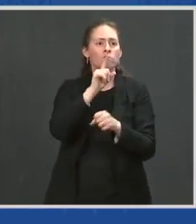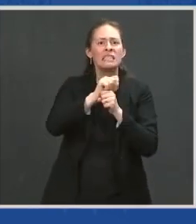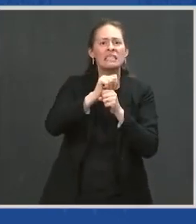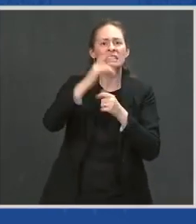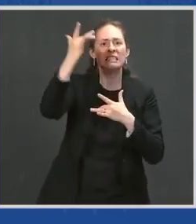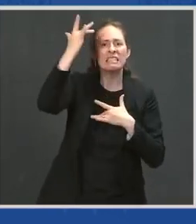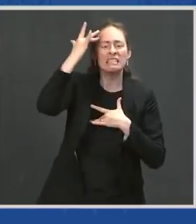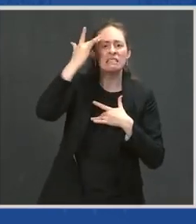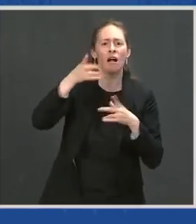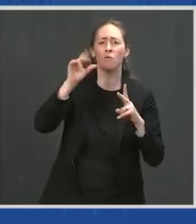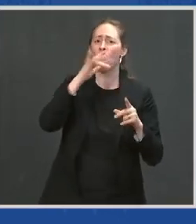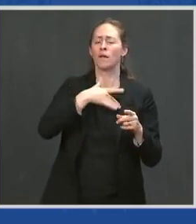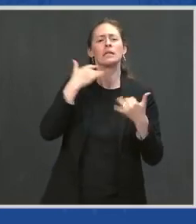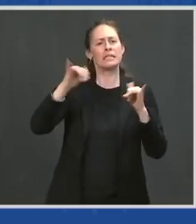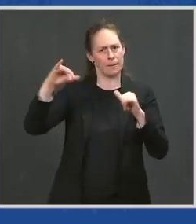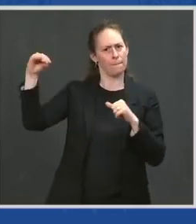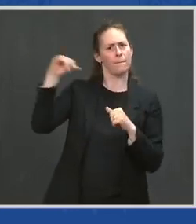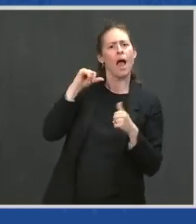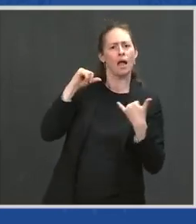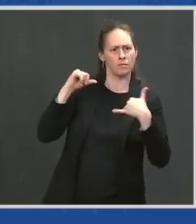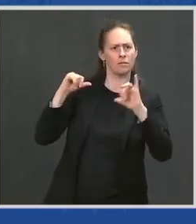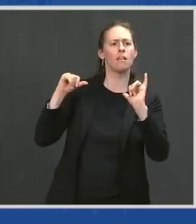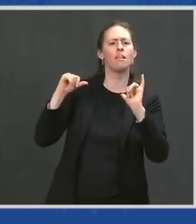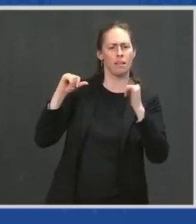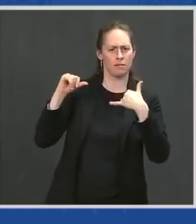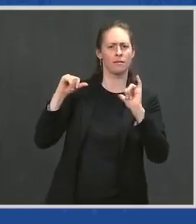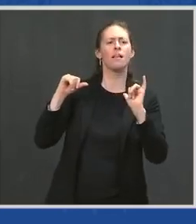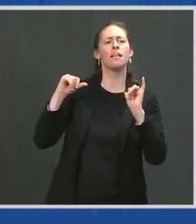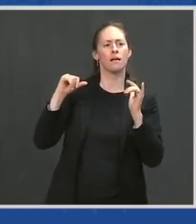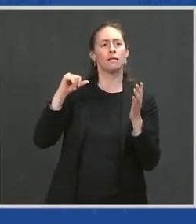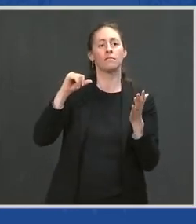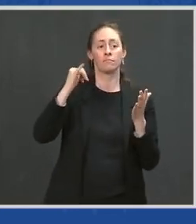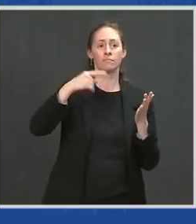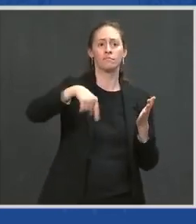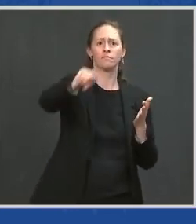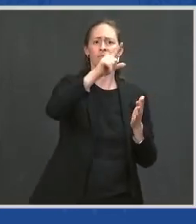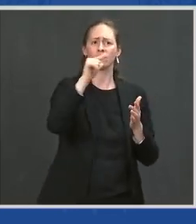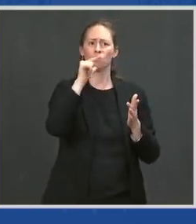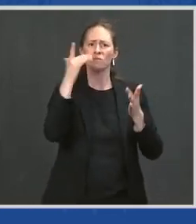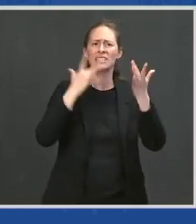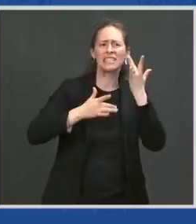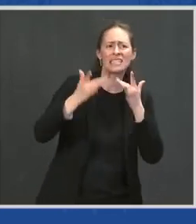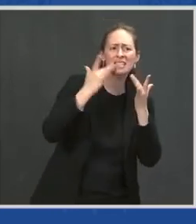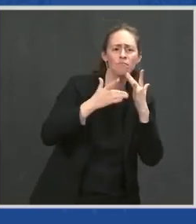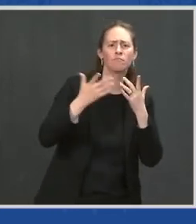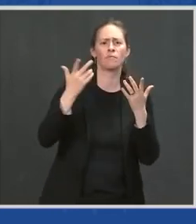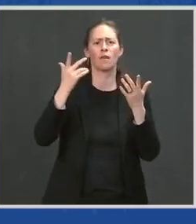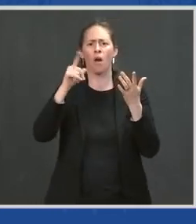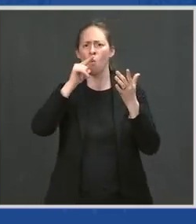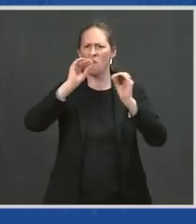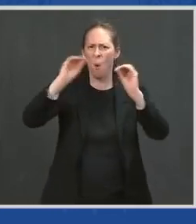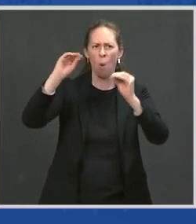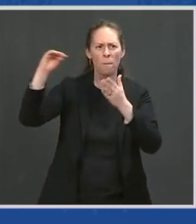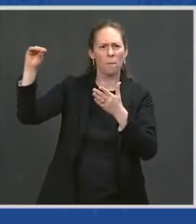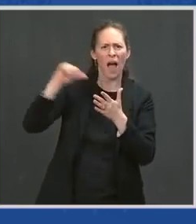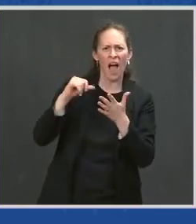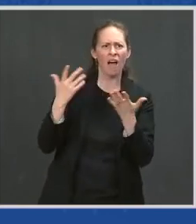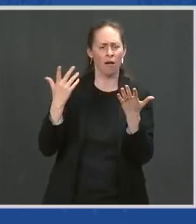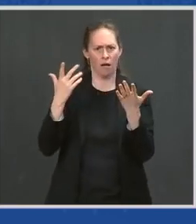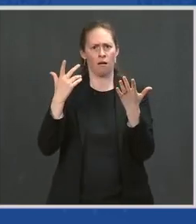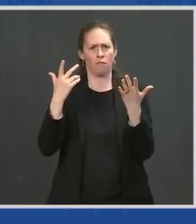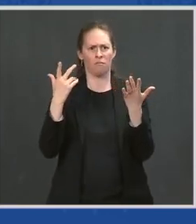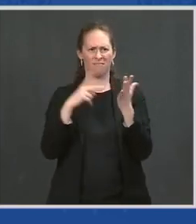No working American should lose a single dollar from their paycheck because they chose to fulfill their patriotic duty of getting